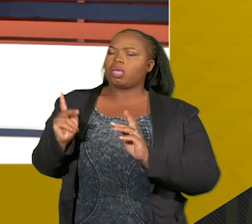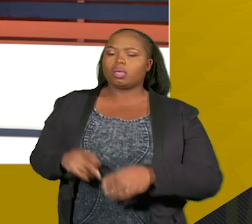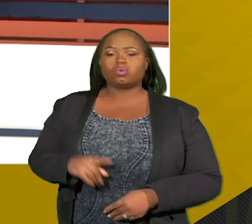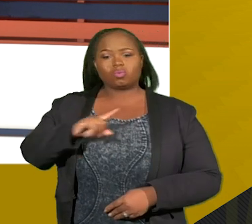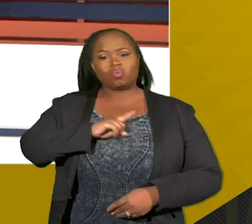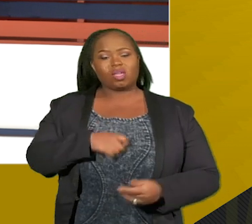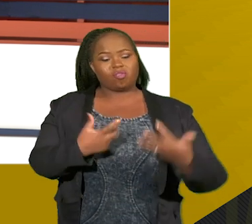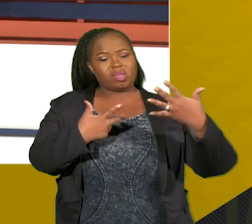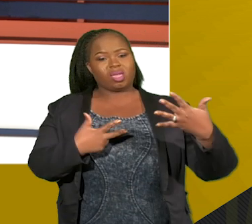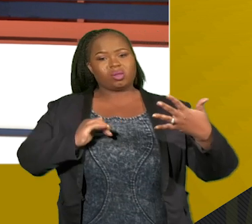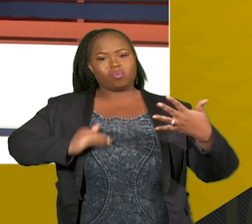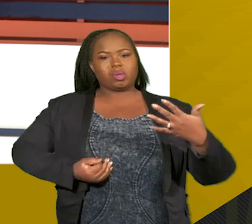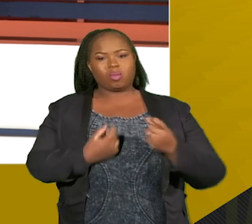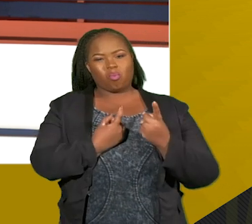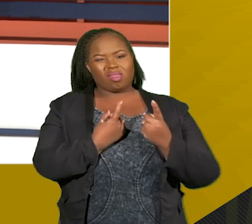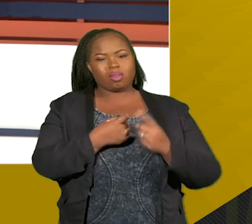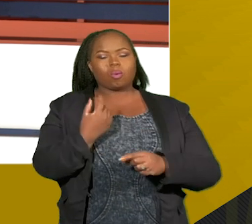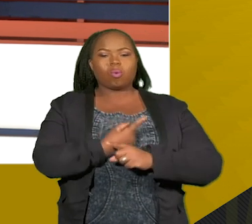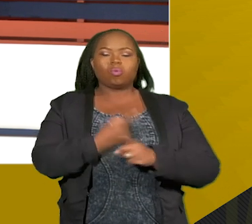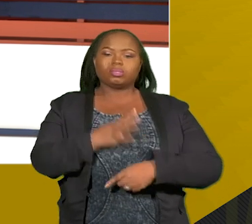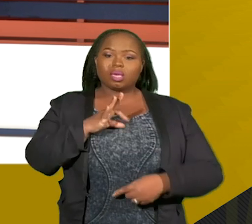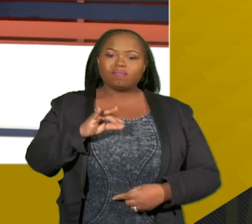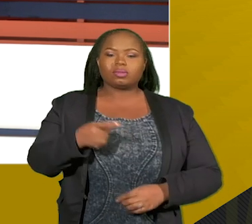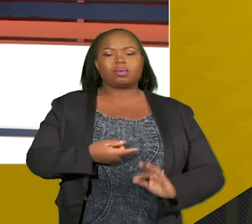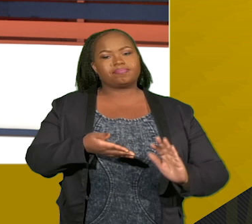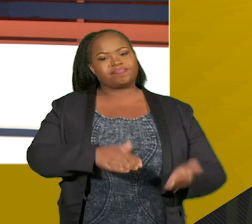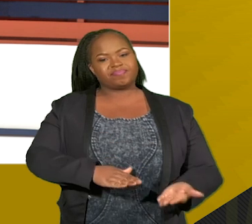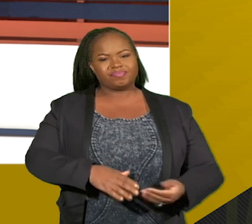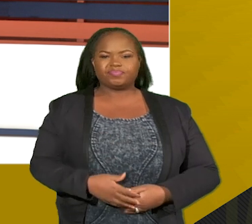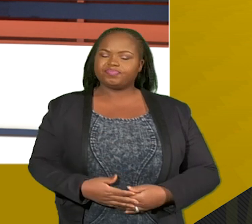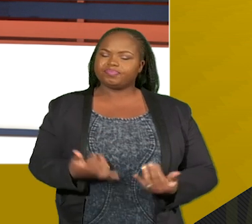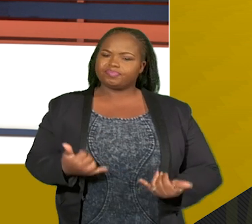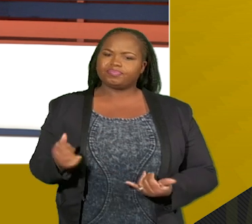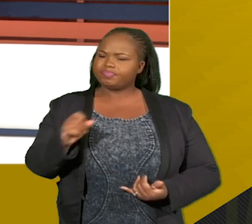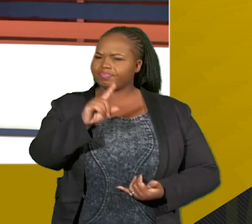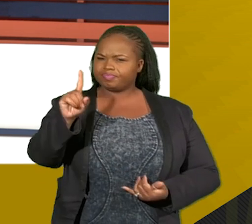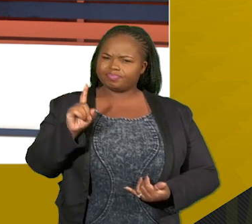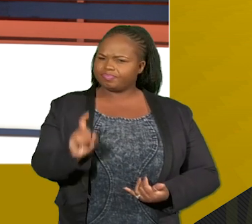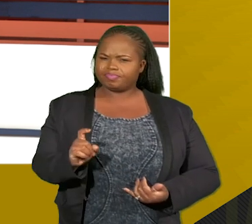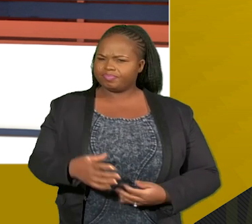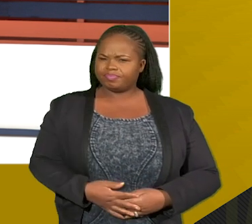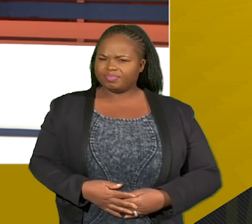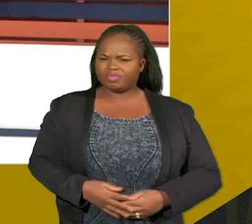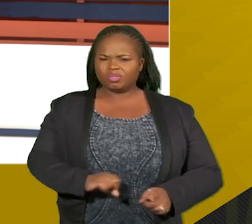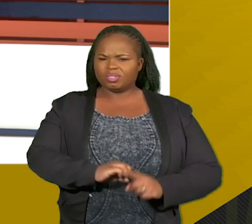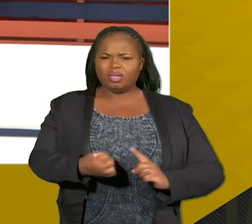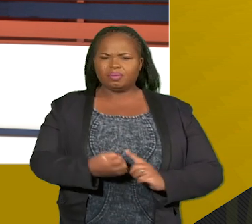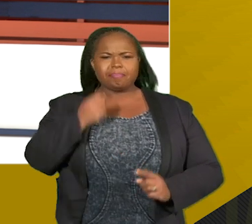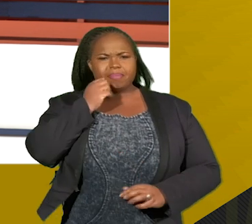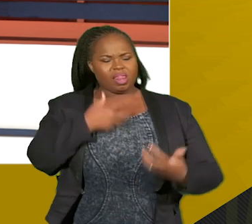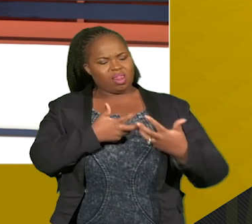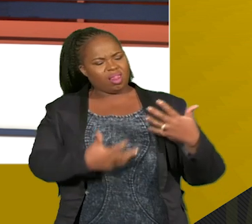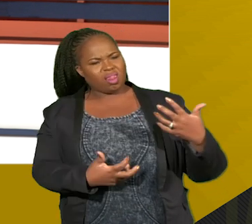killed every single day. So lukhono question uri butsana khono mga daily thetha gore na, do we have a society of broken